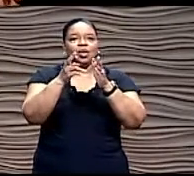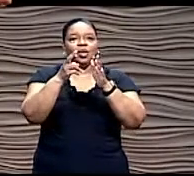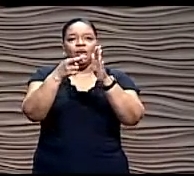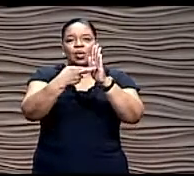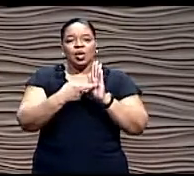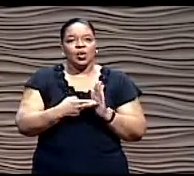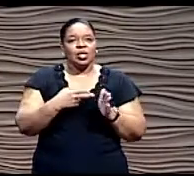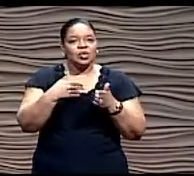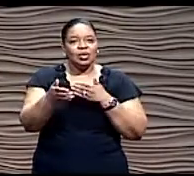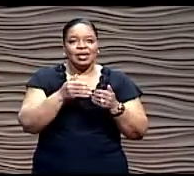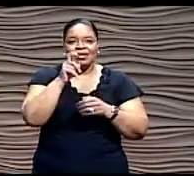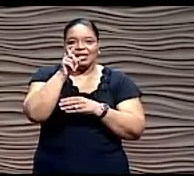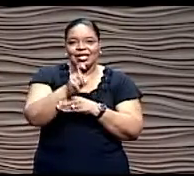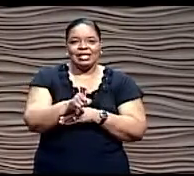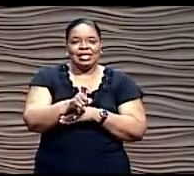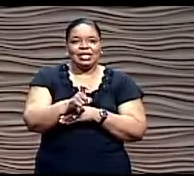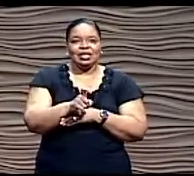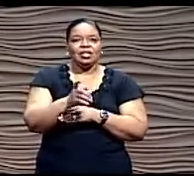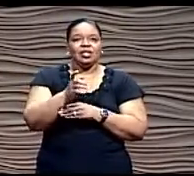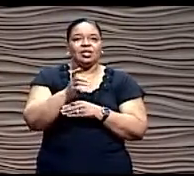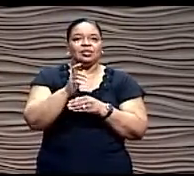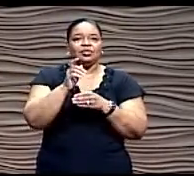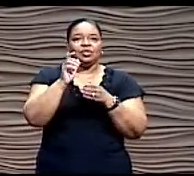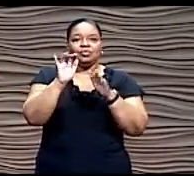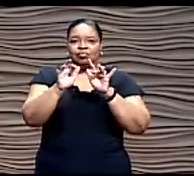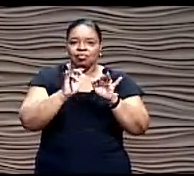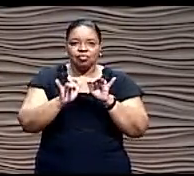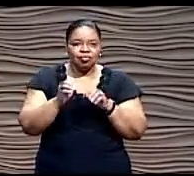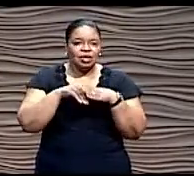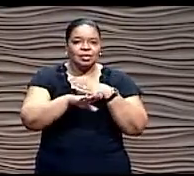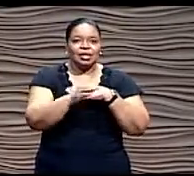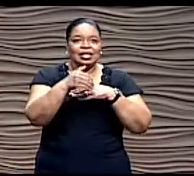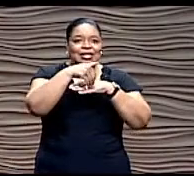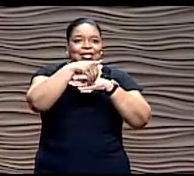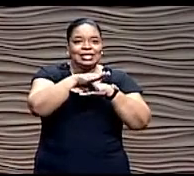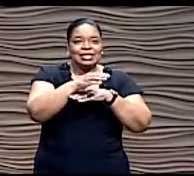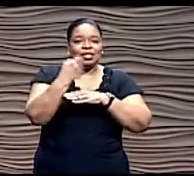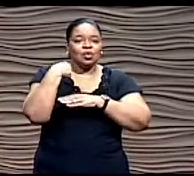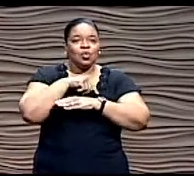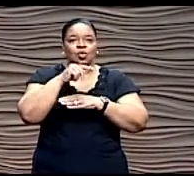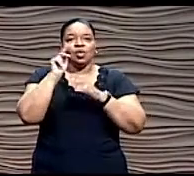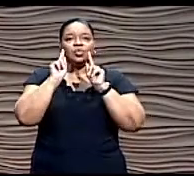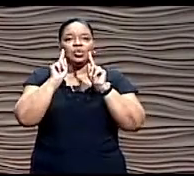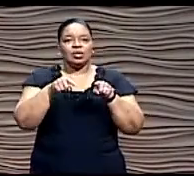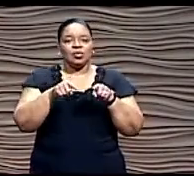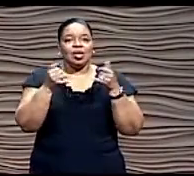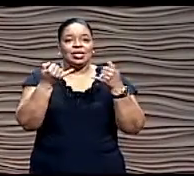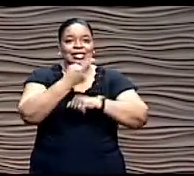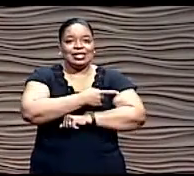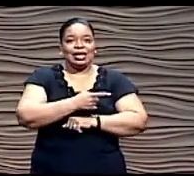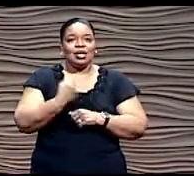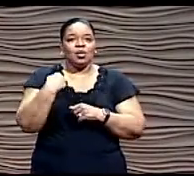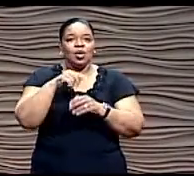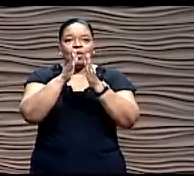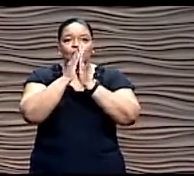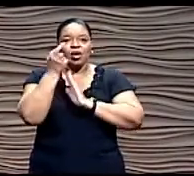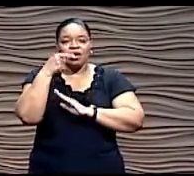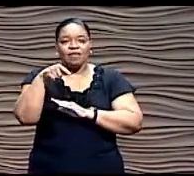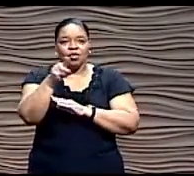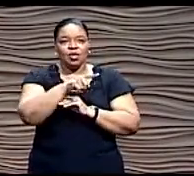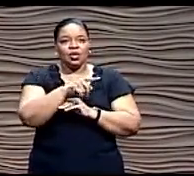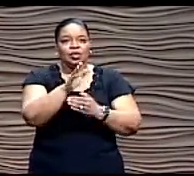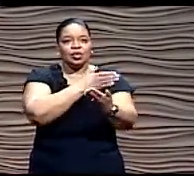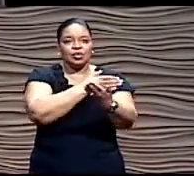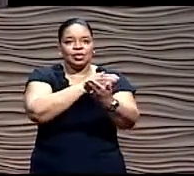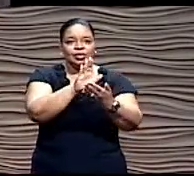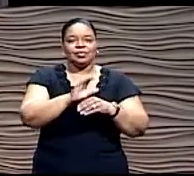the needs may be. You fill that in. You send it, and we'll respond to it today. We're praying for you.